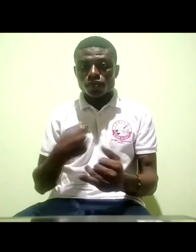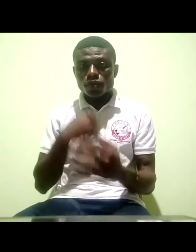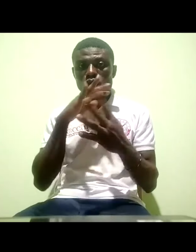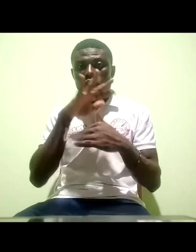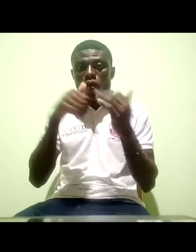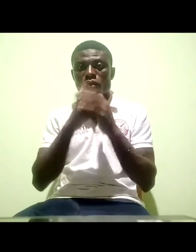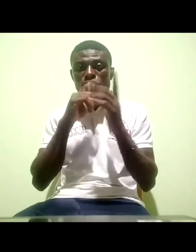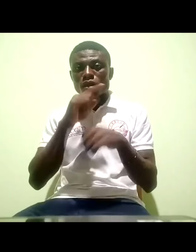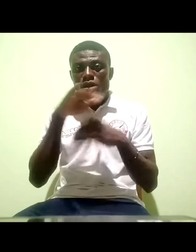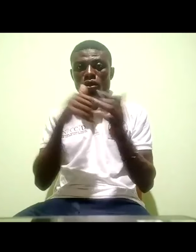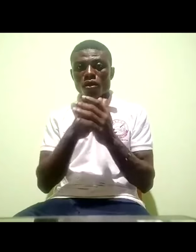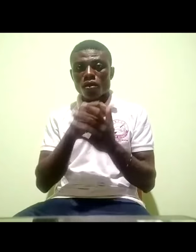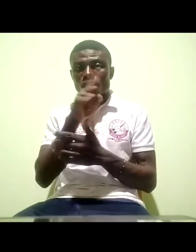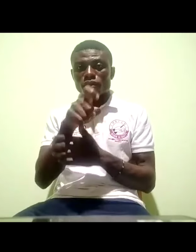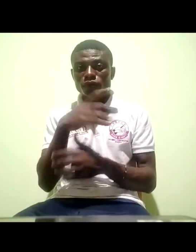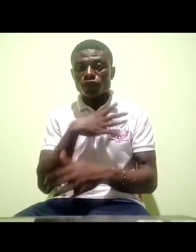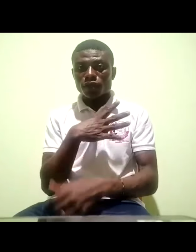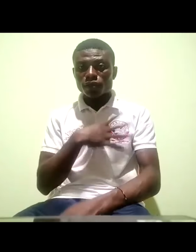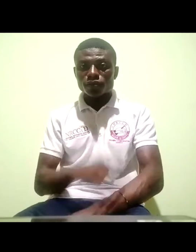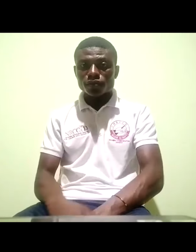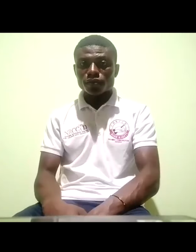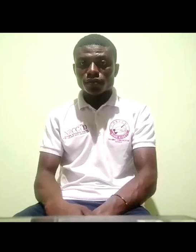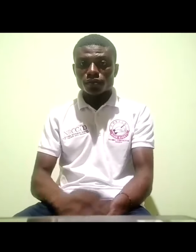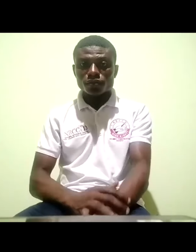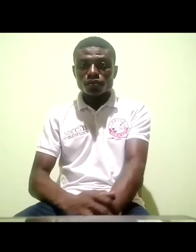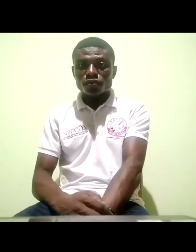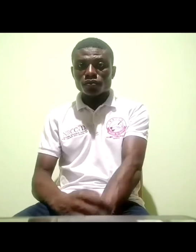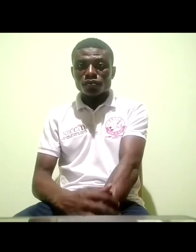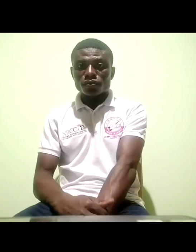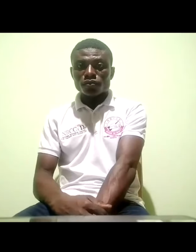questions correctly. Some yes, part. please. Yes, please.